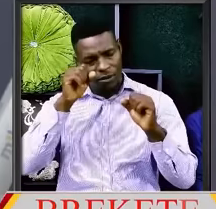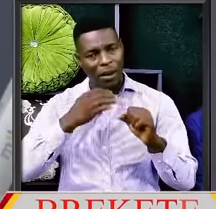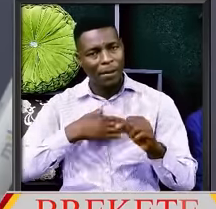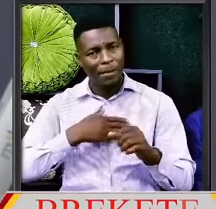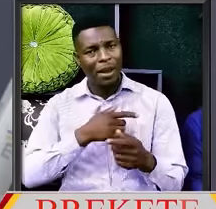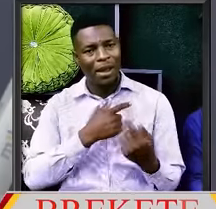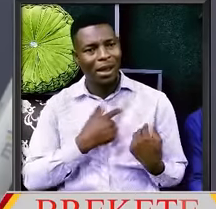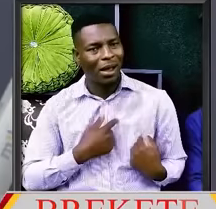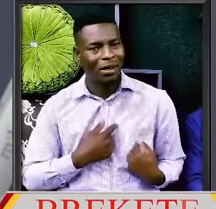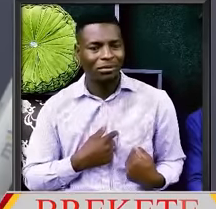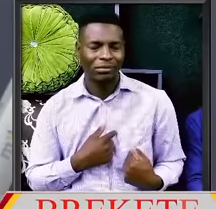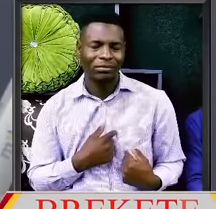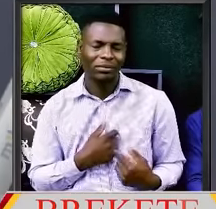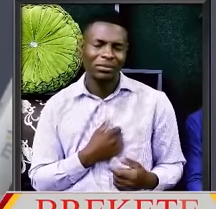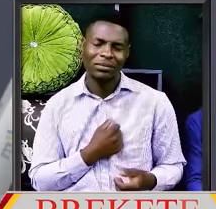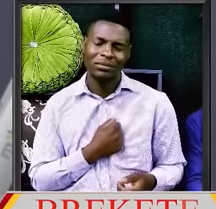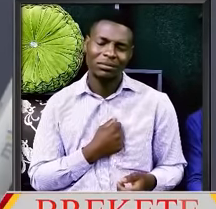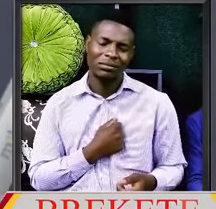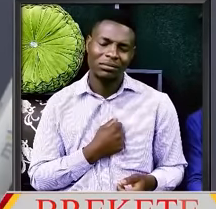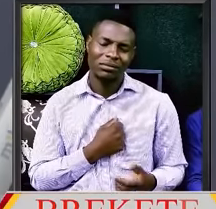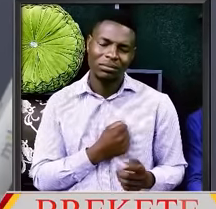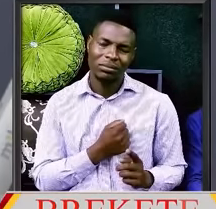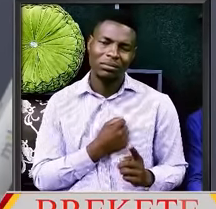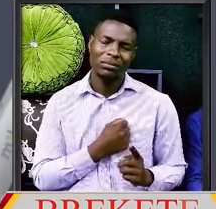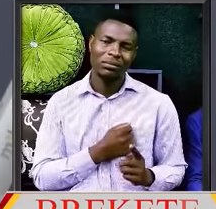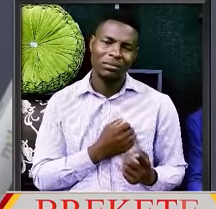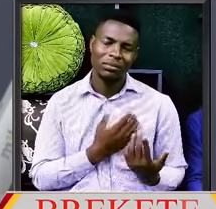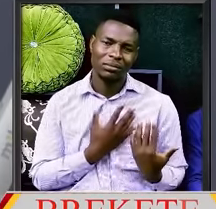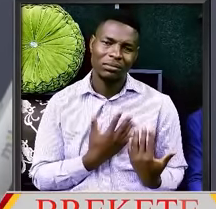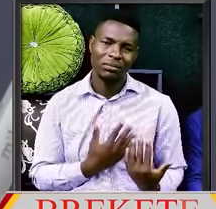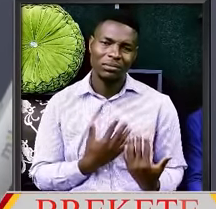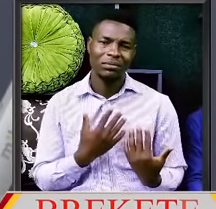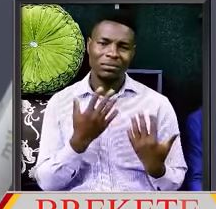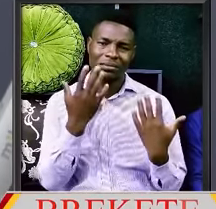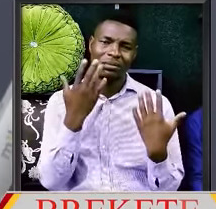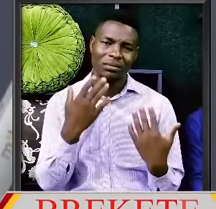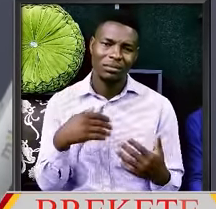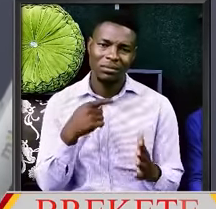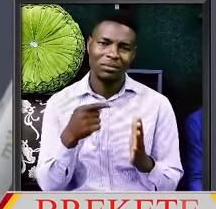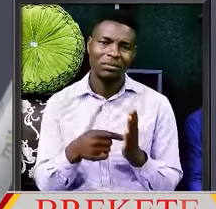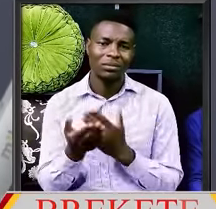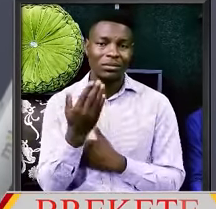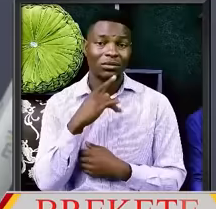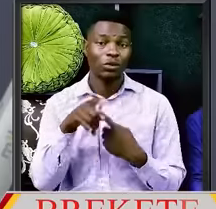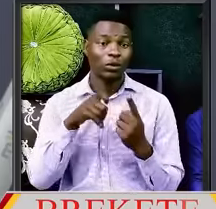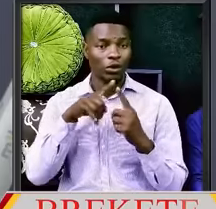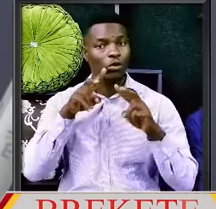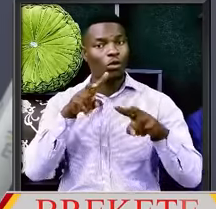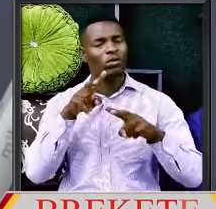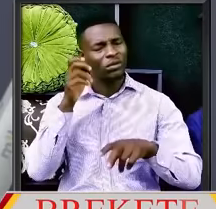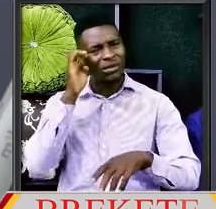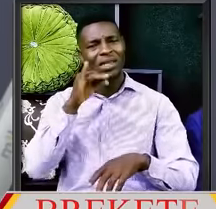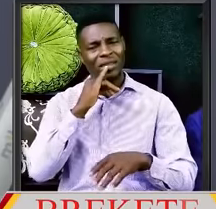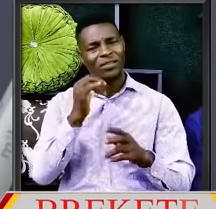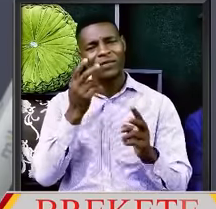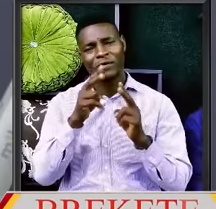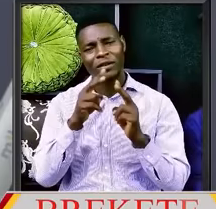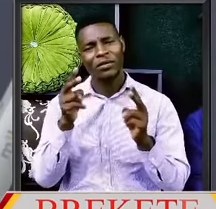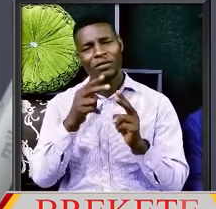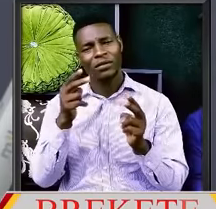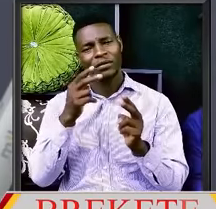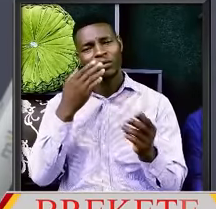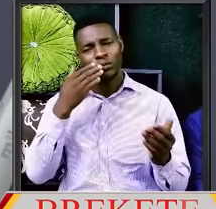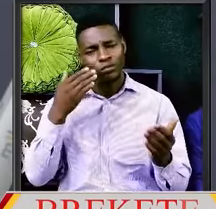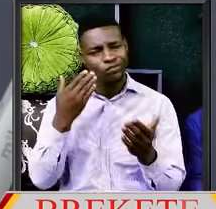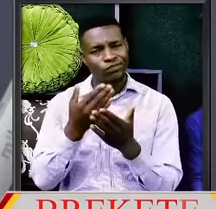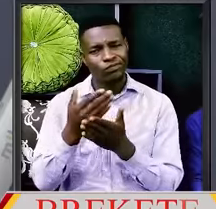morning. When you look at Mohbad’s, he's a very talented musician. Yes, sir. I don't